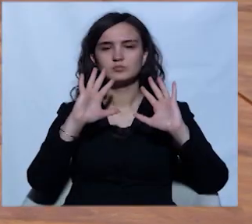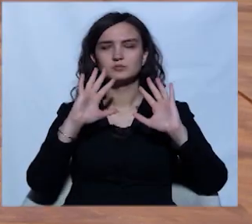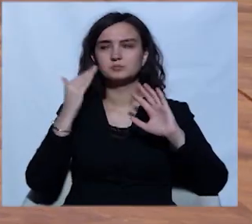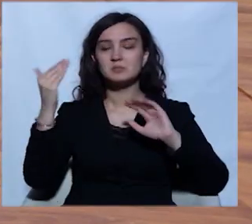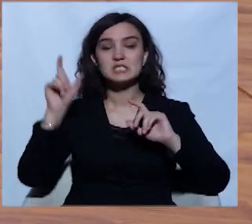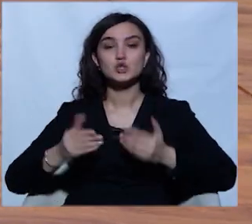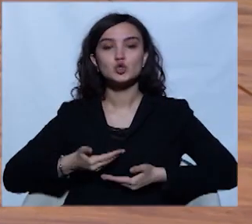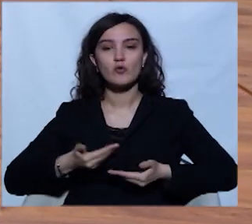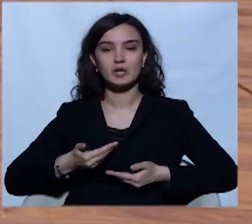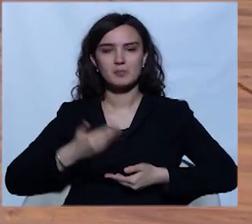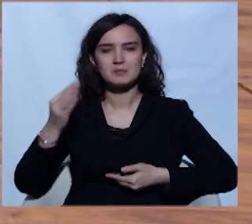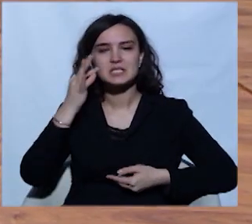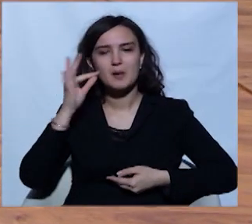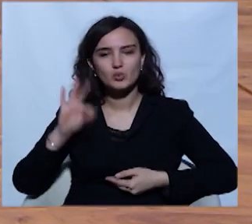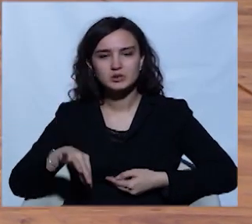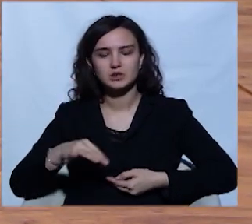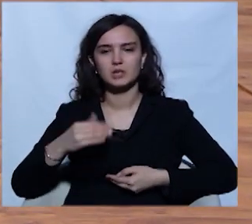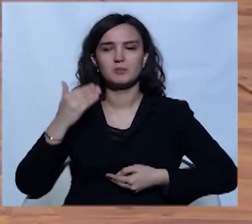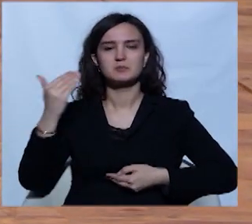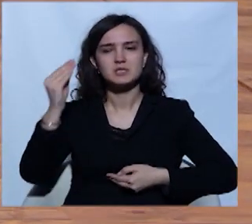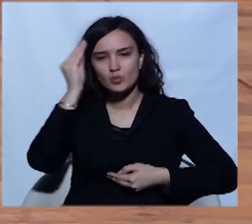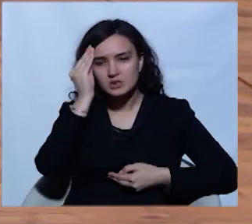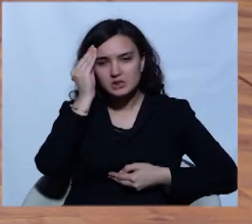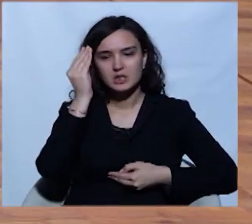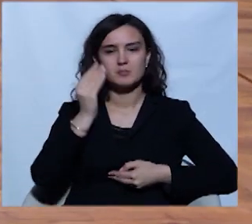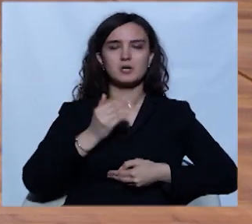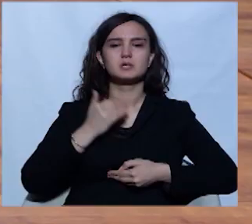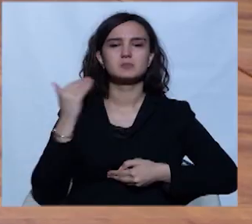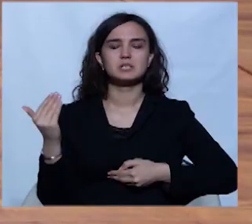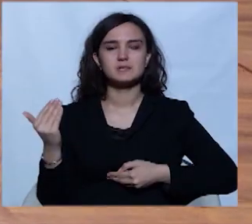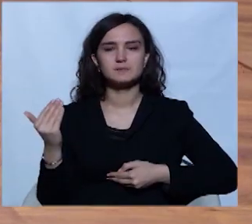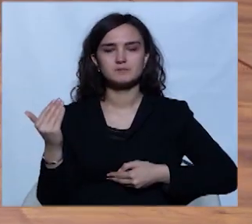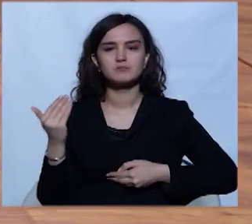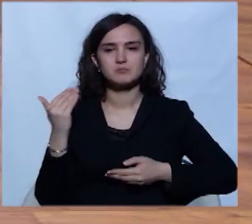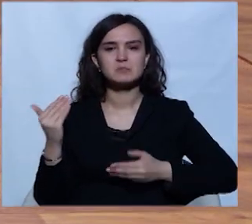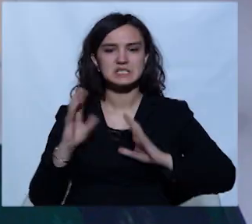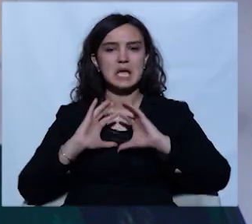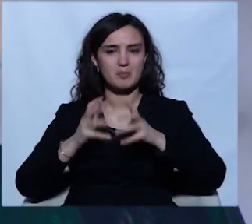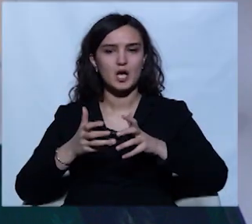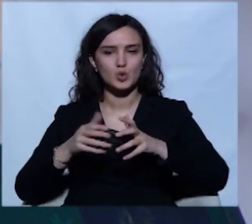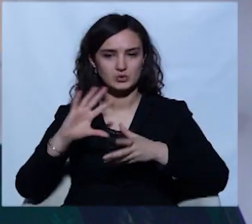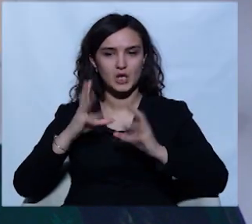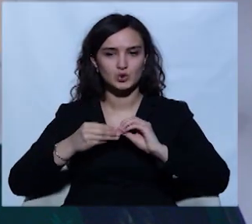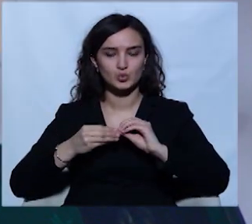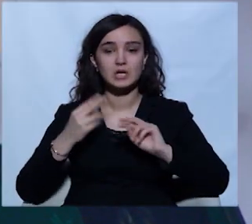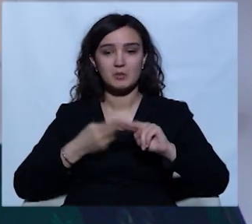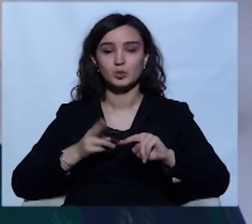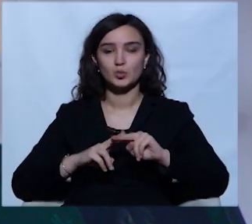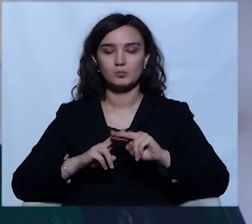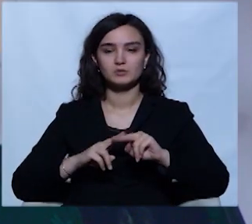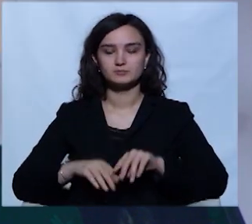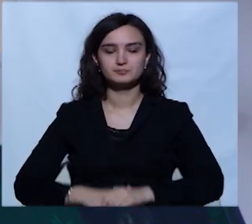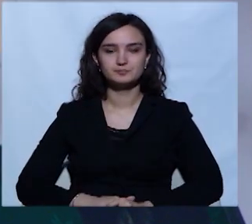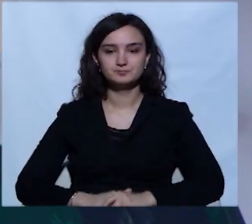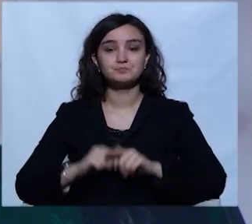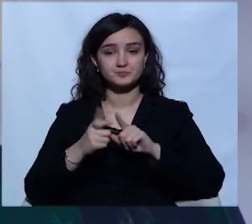life, his experiences, his opinions, his world. And that's why